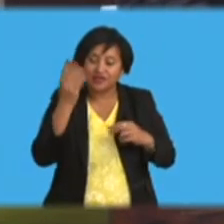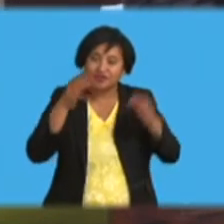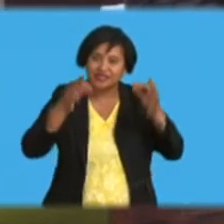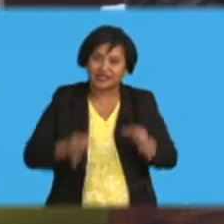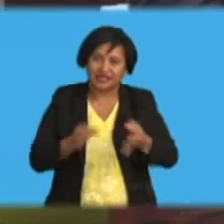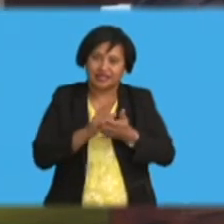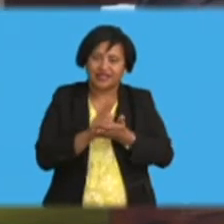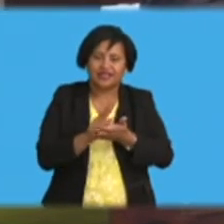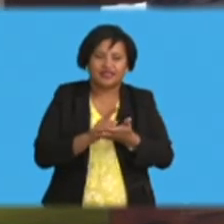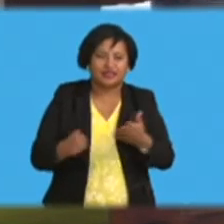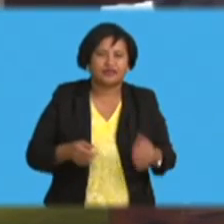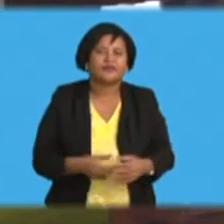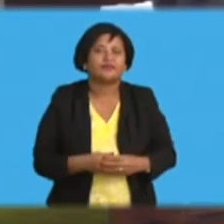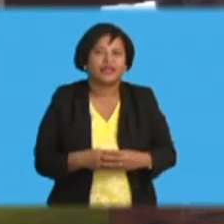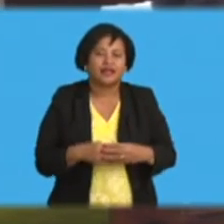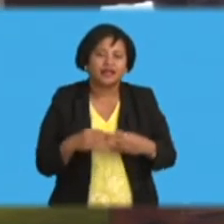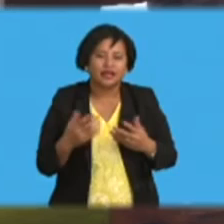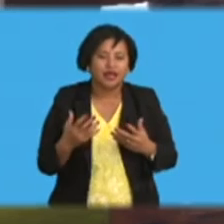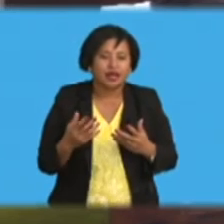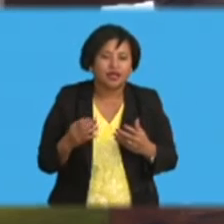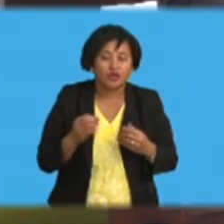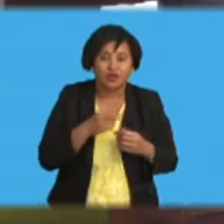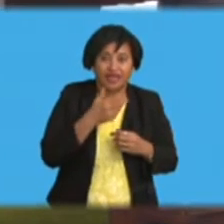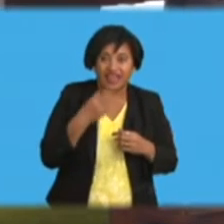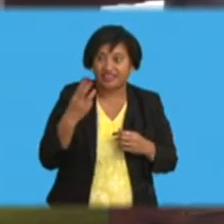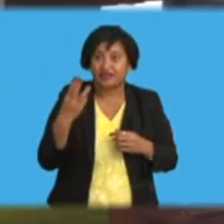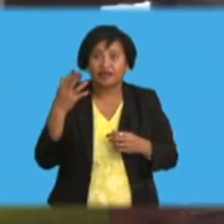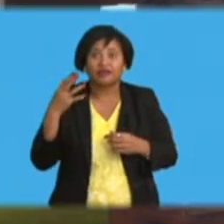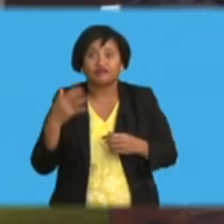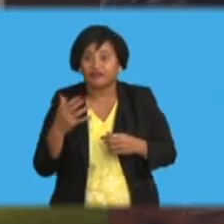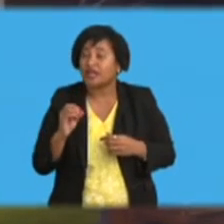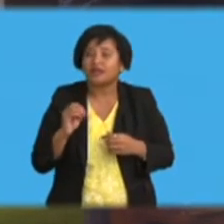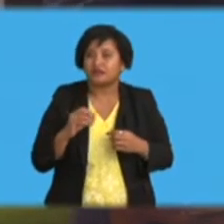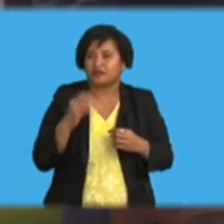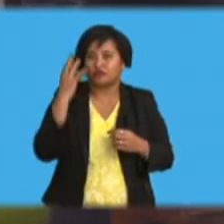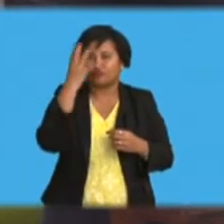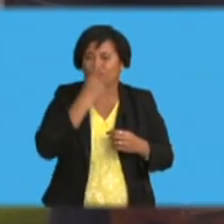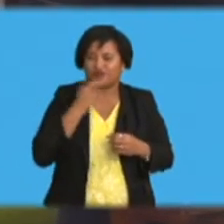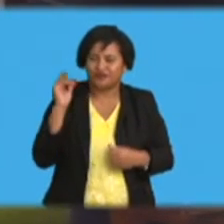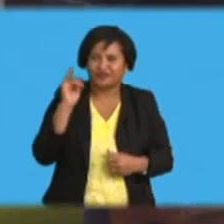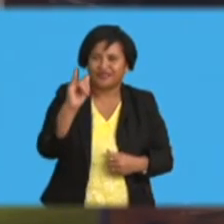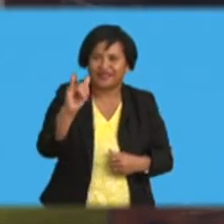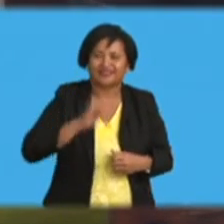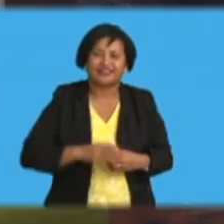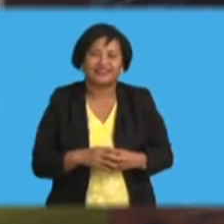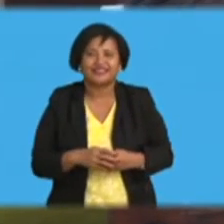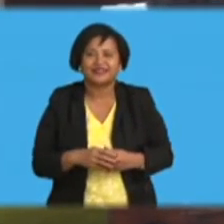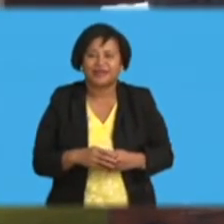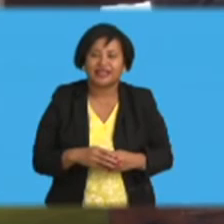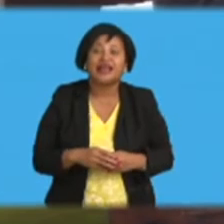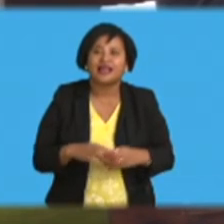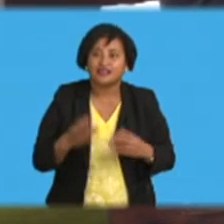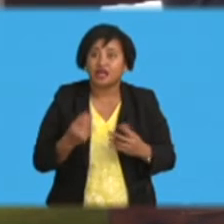of wide-body aircraft. I can tell you, Madam Speaker, the A350 is a beautiful aircraft in this respect. Madam Speaker, looking at